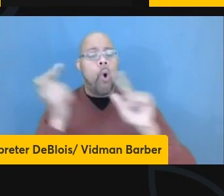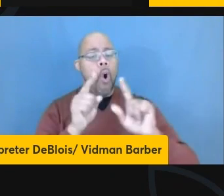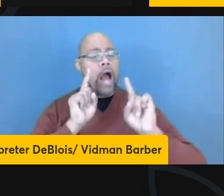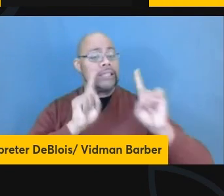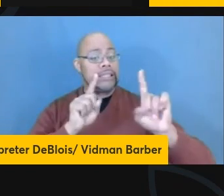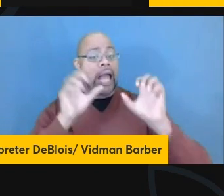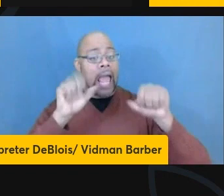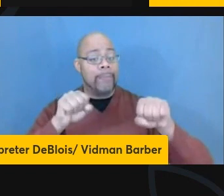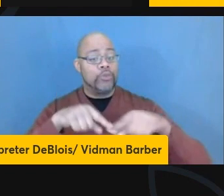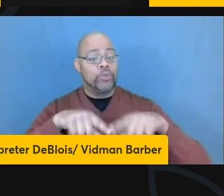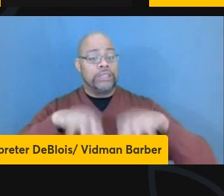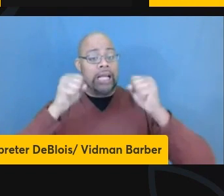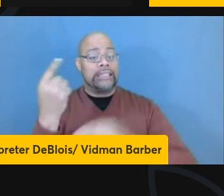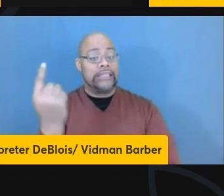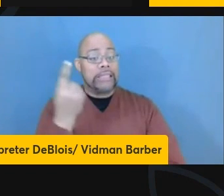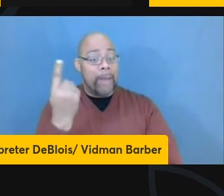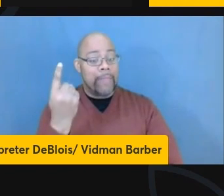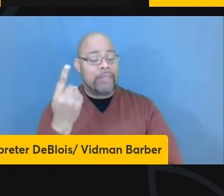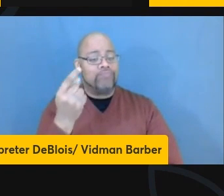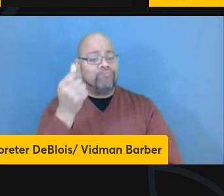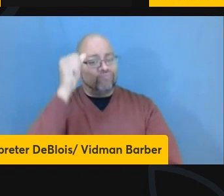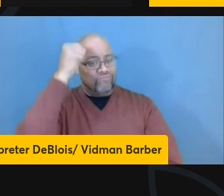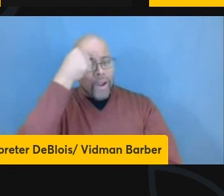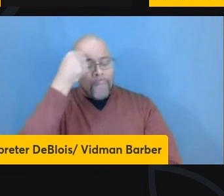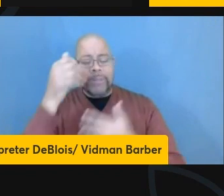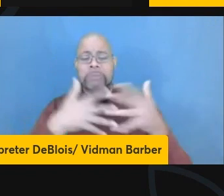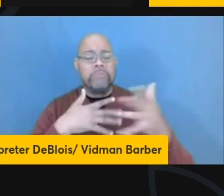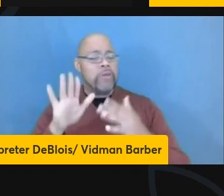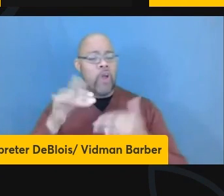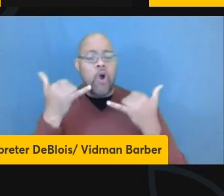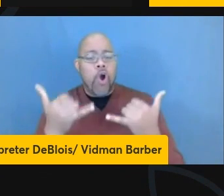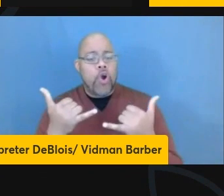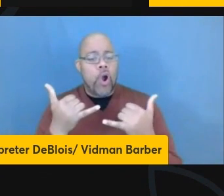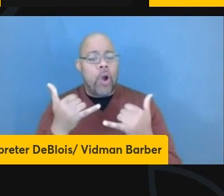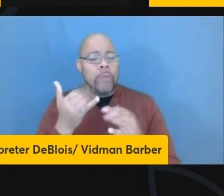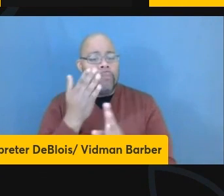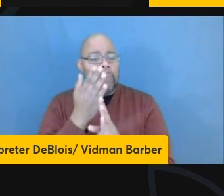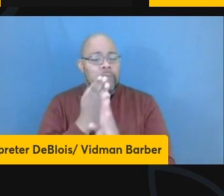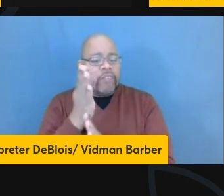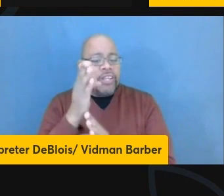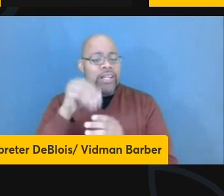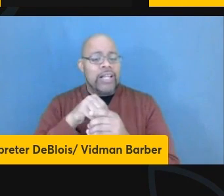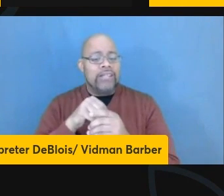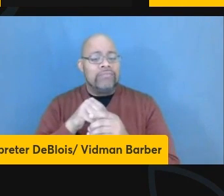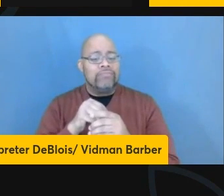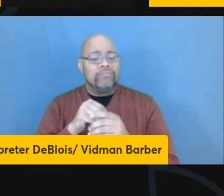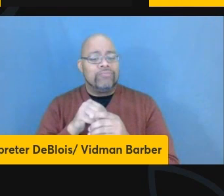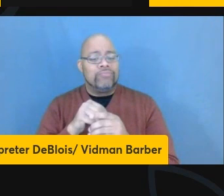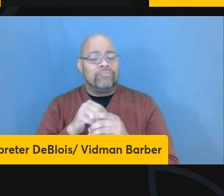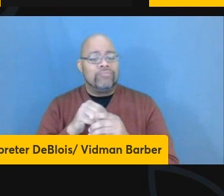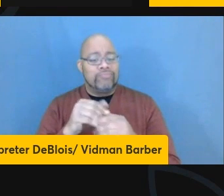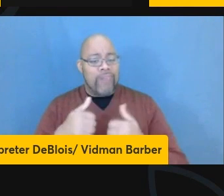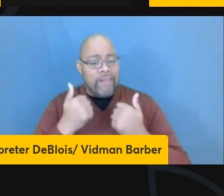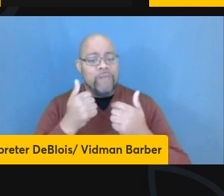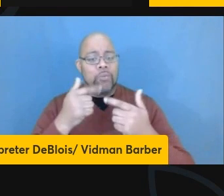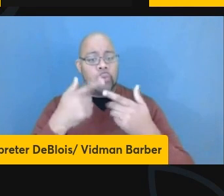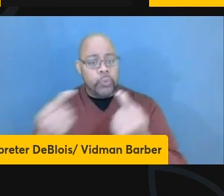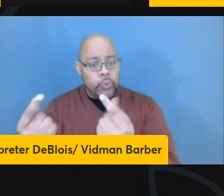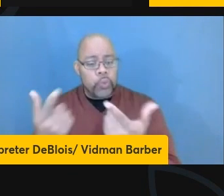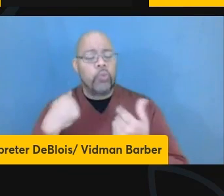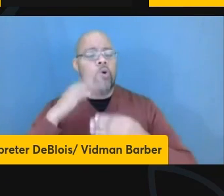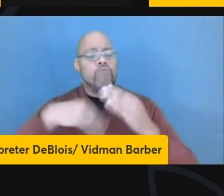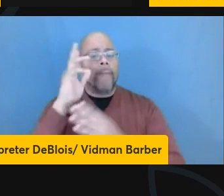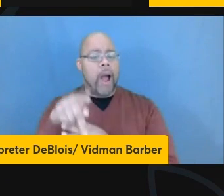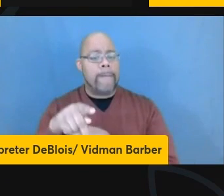to take something away, regardless of their current stage in their career. So we'll just wrap up